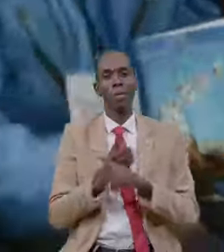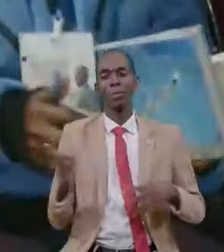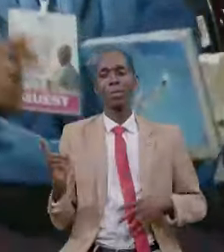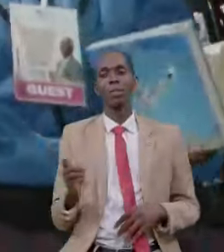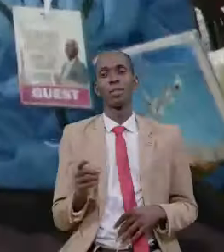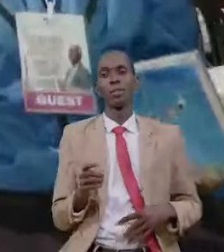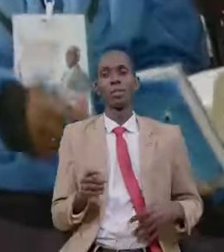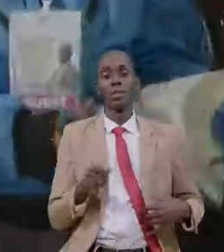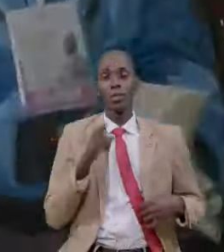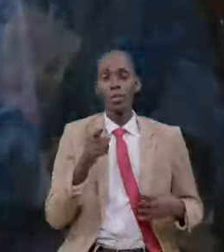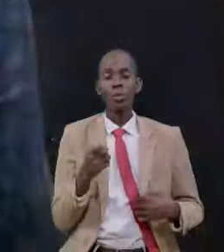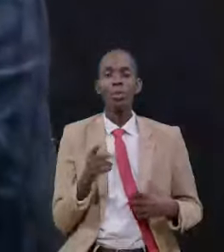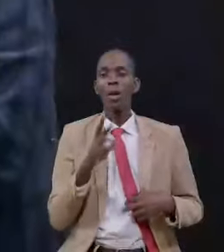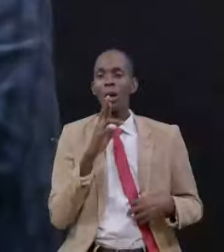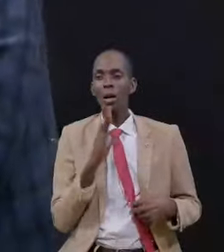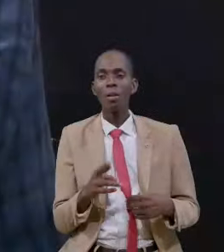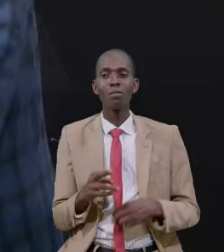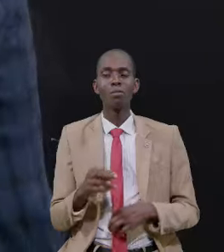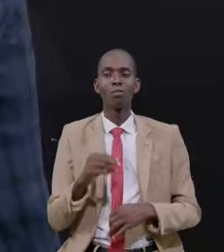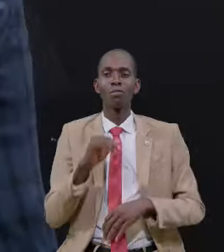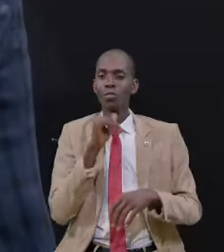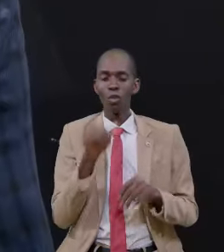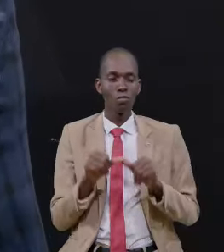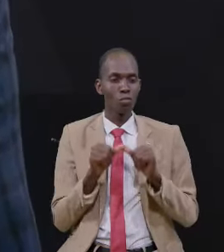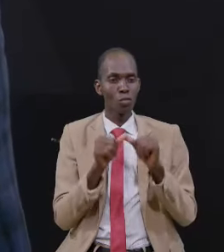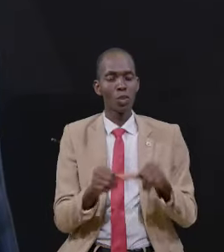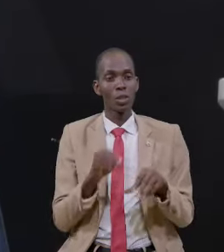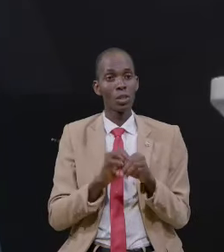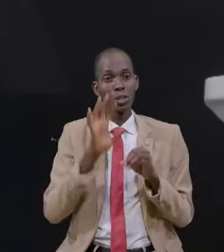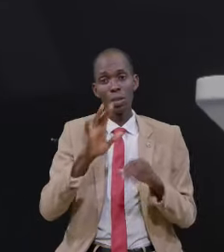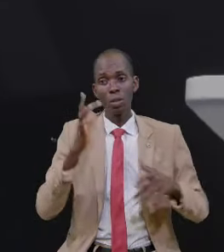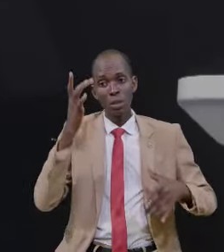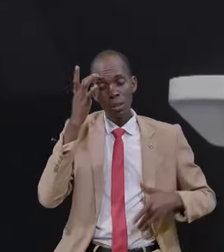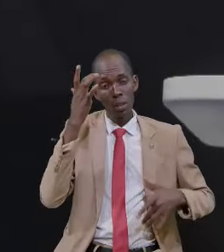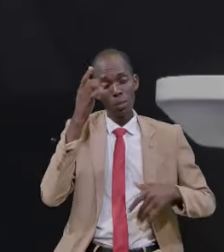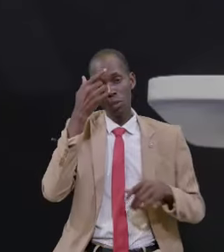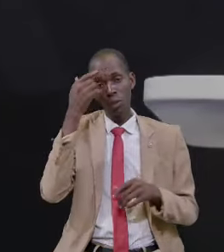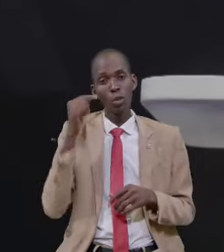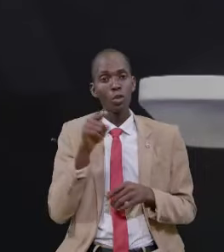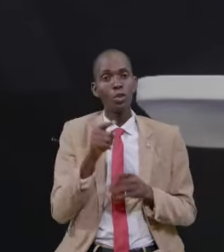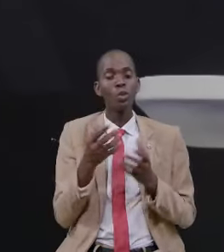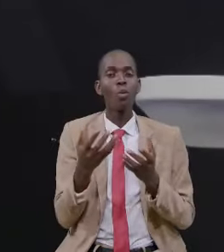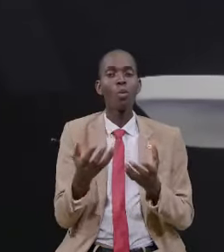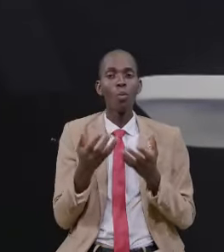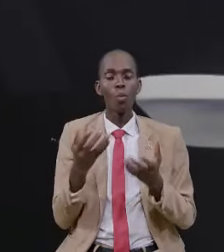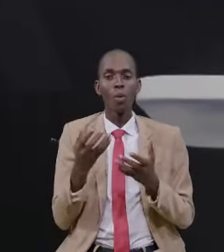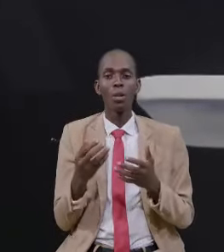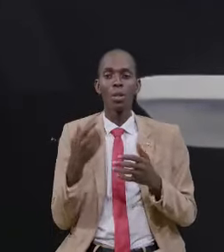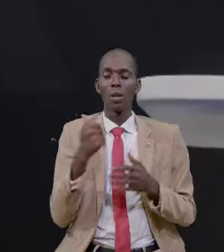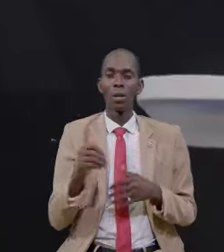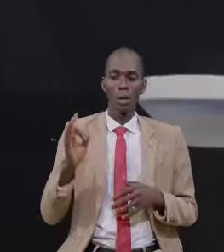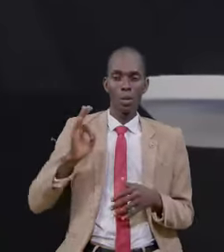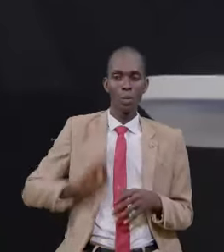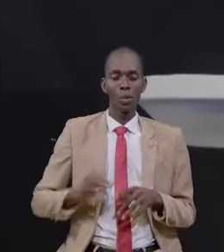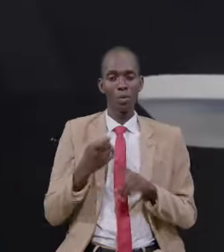not holding on to your sickness because you want an advantage from that